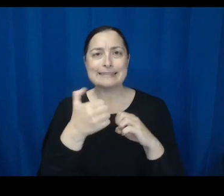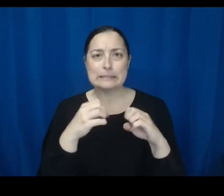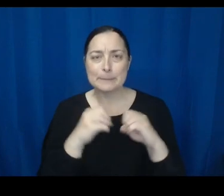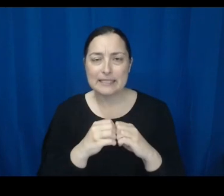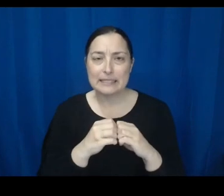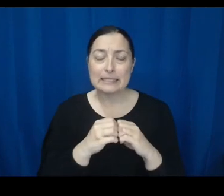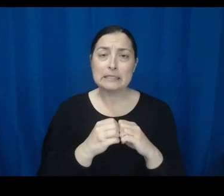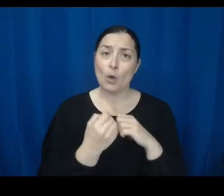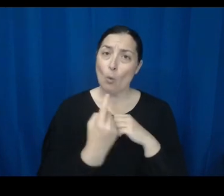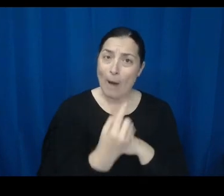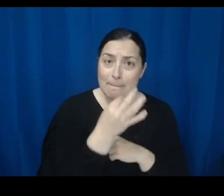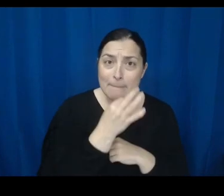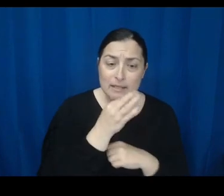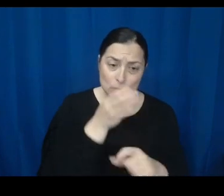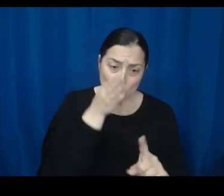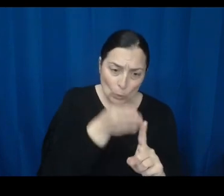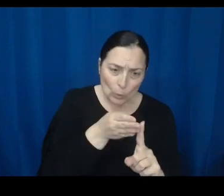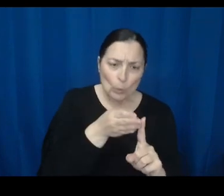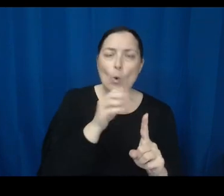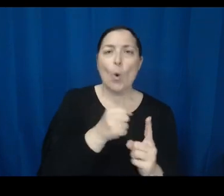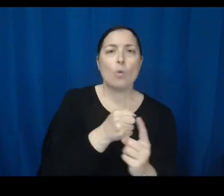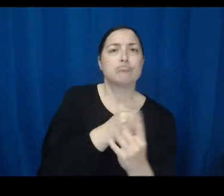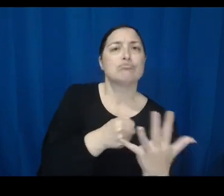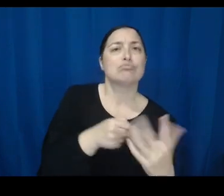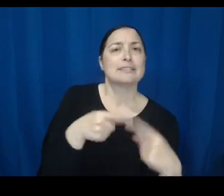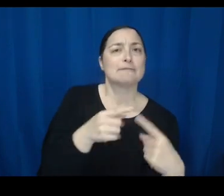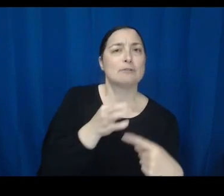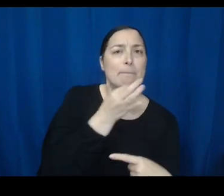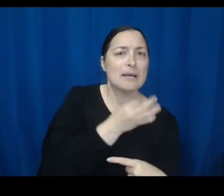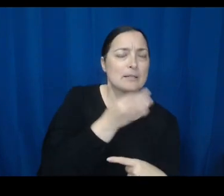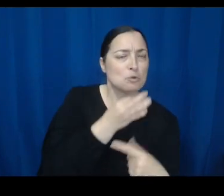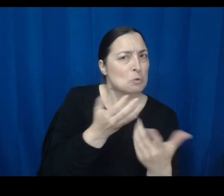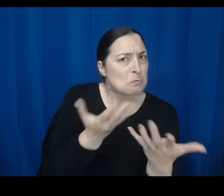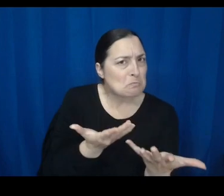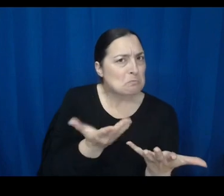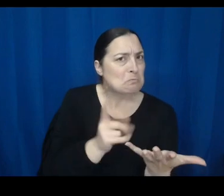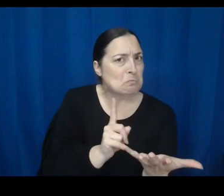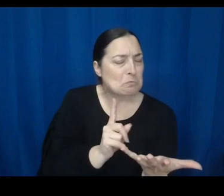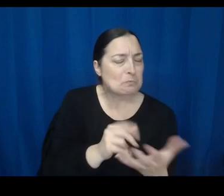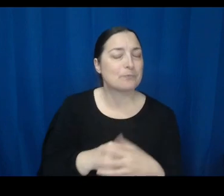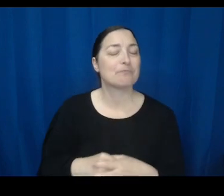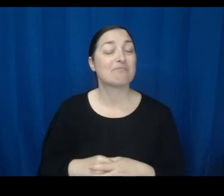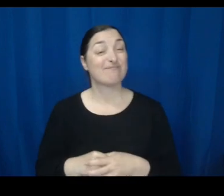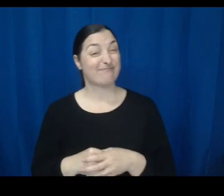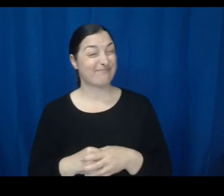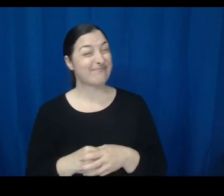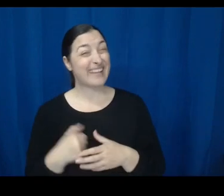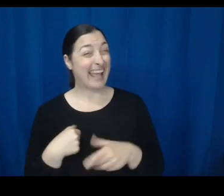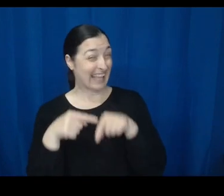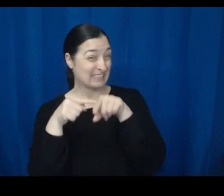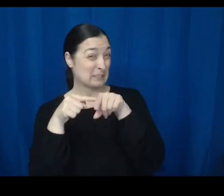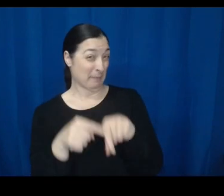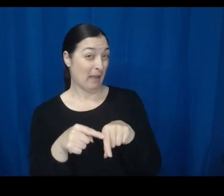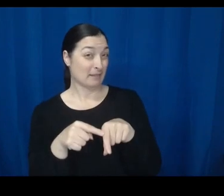a time? I think you can, it depends on,